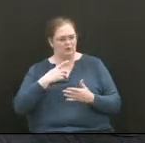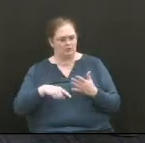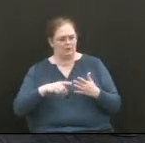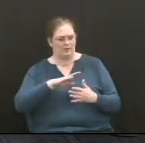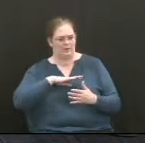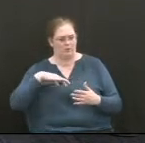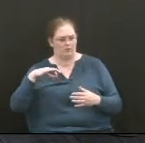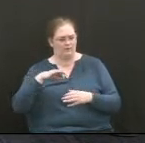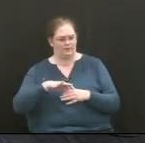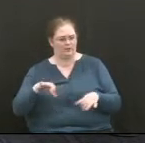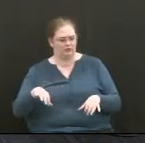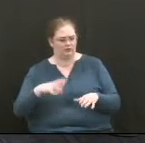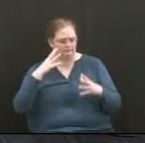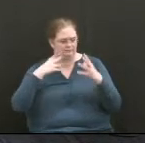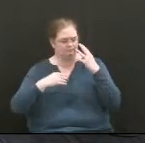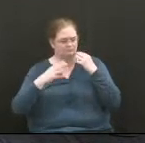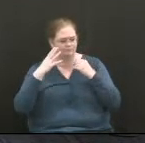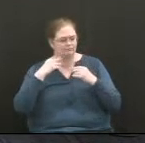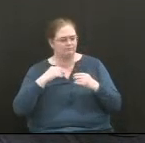of Elections going through.